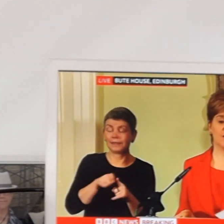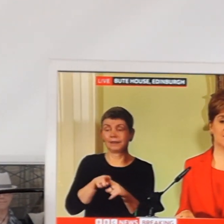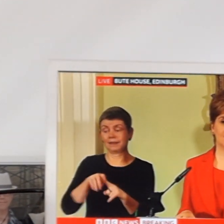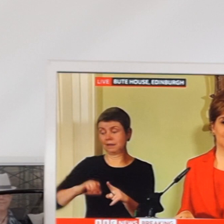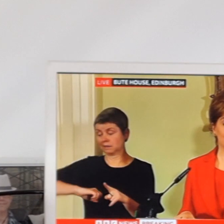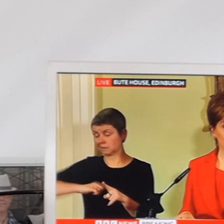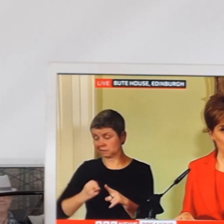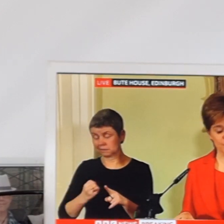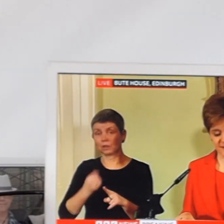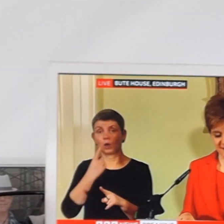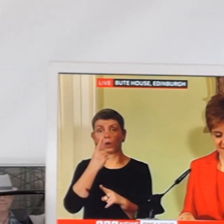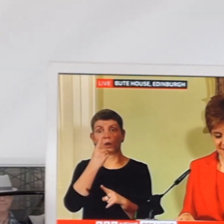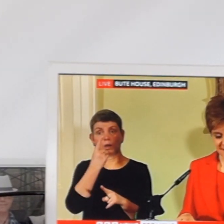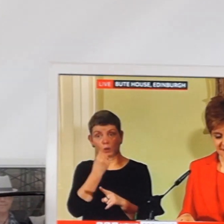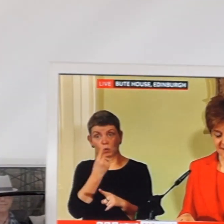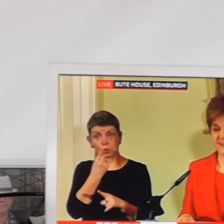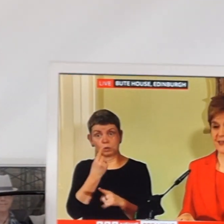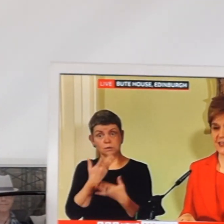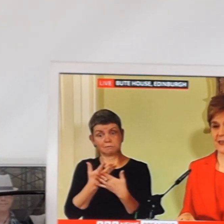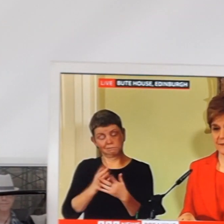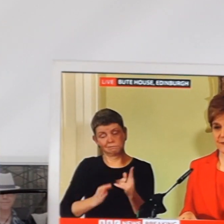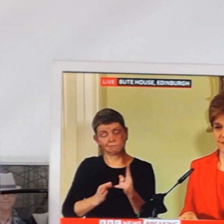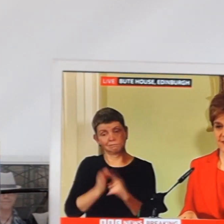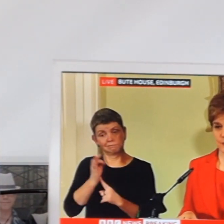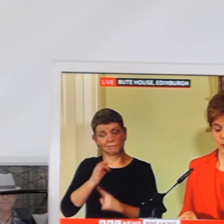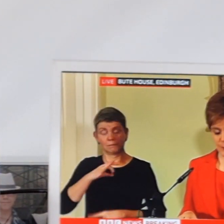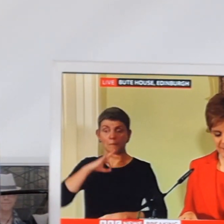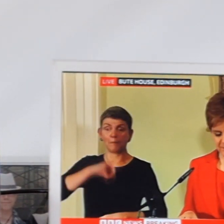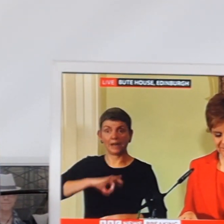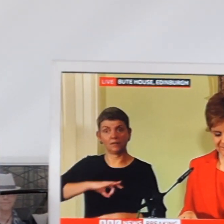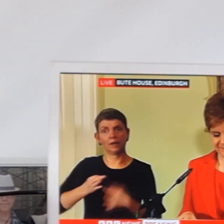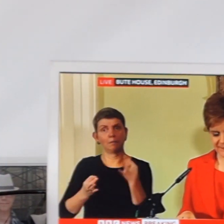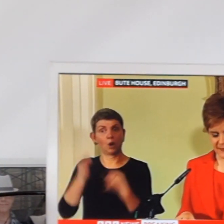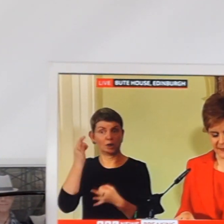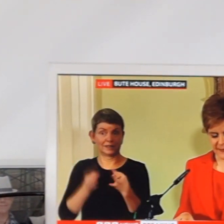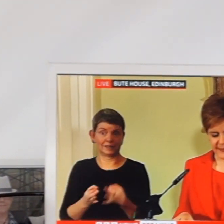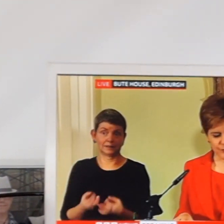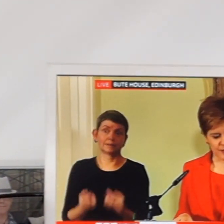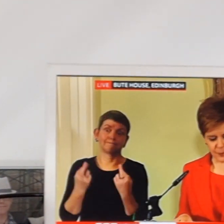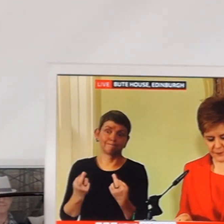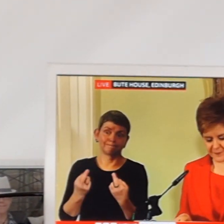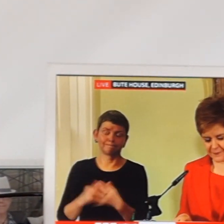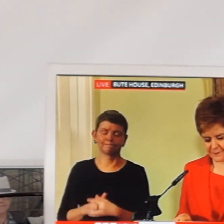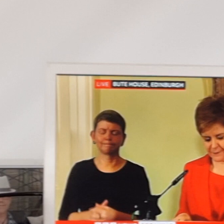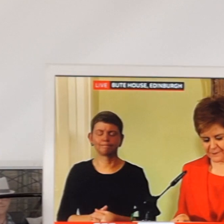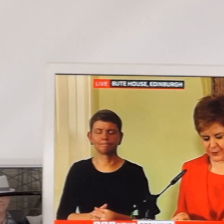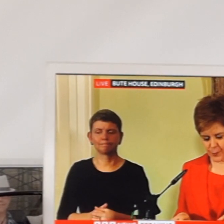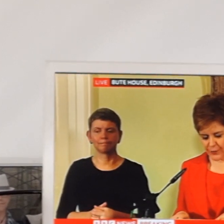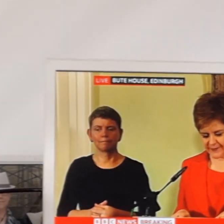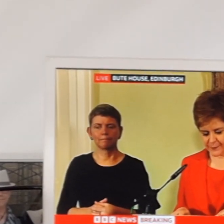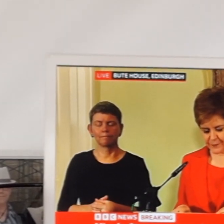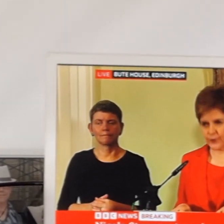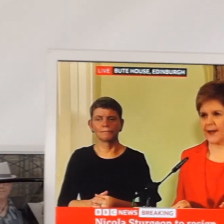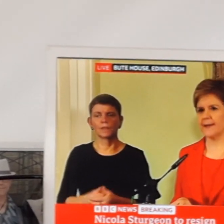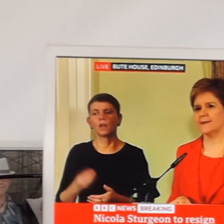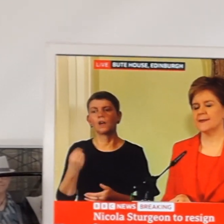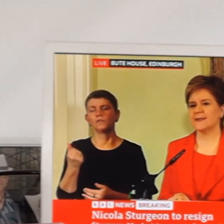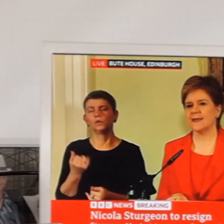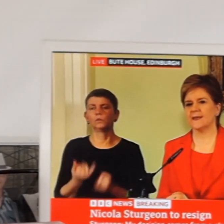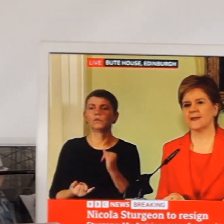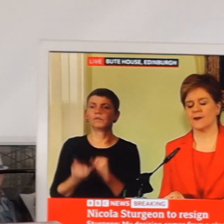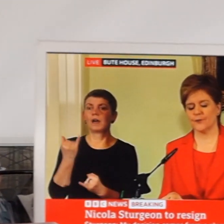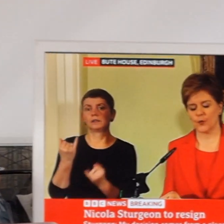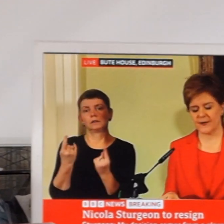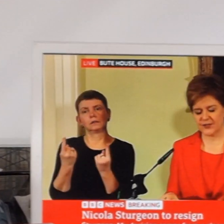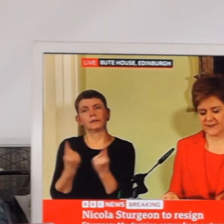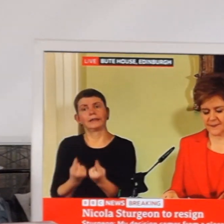be good for our politics. I certainly live in good. Now, a couple of final points before I